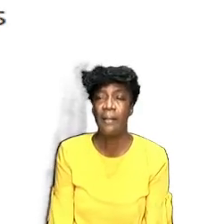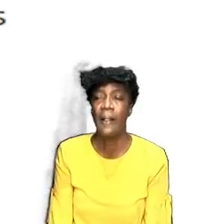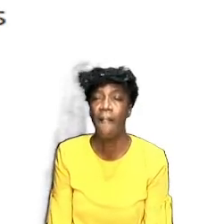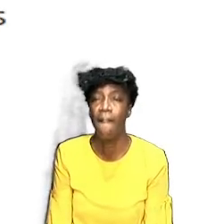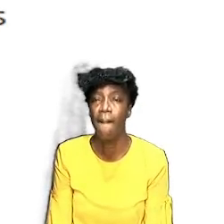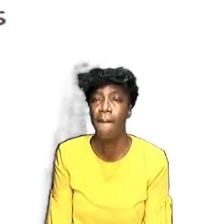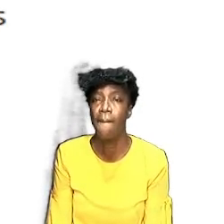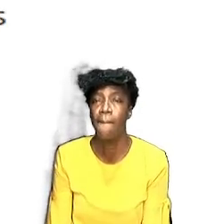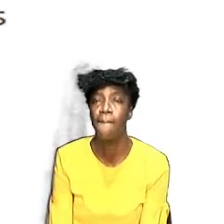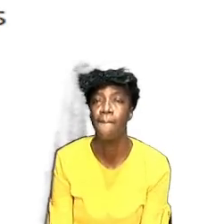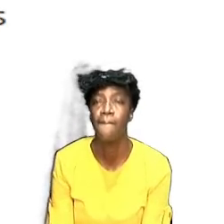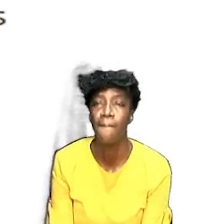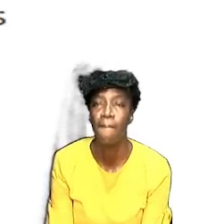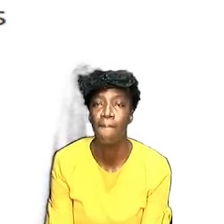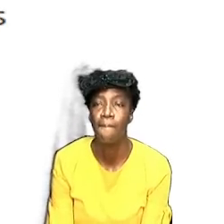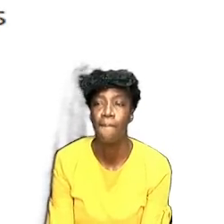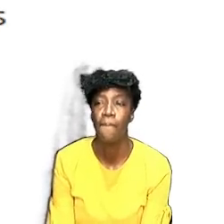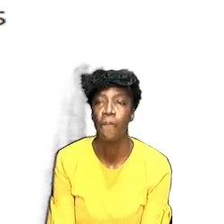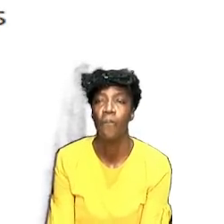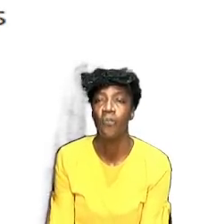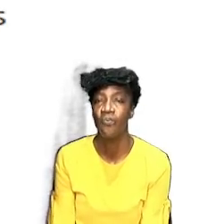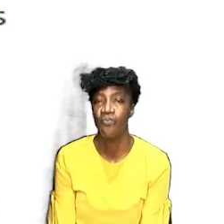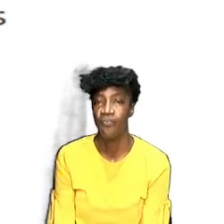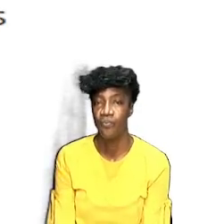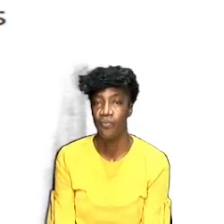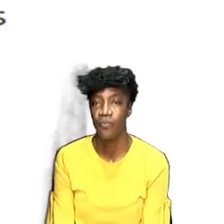And we move on. The Bible says in